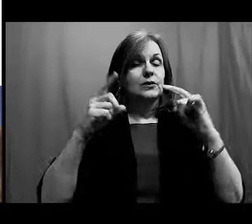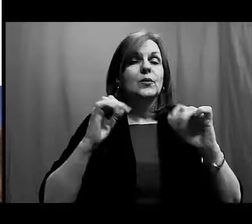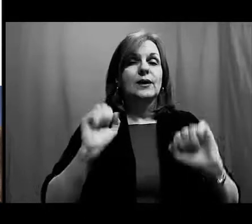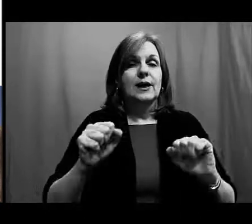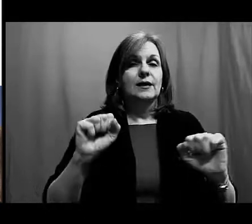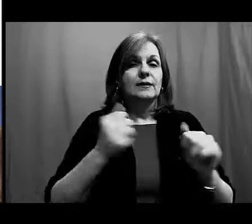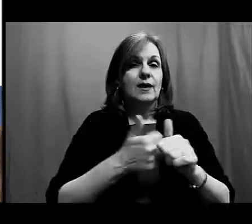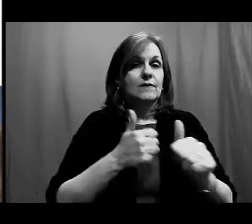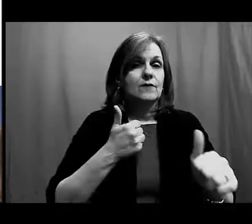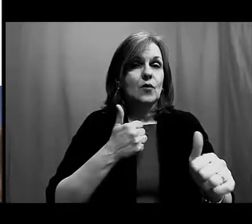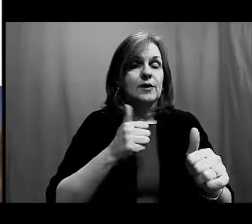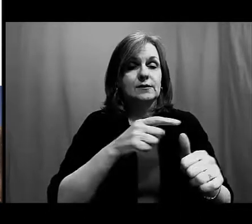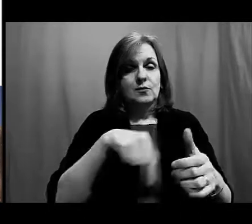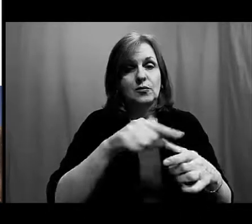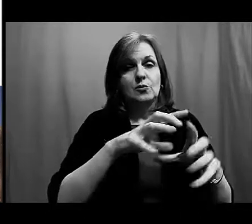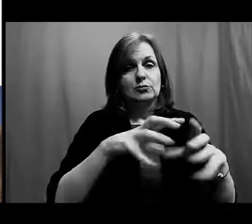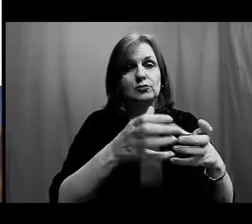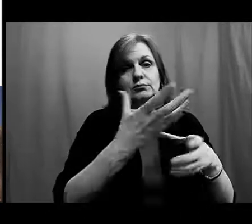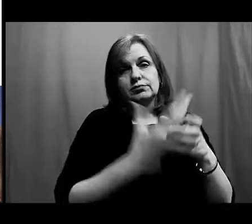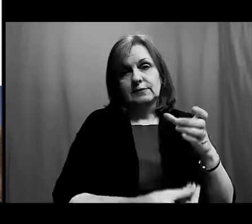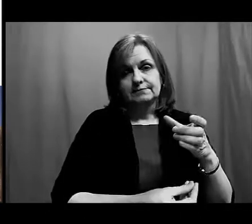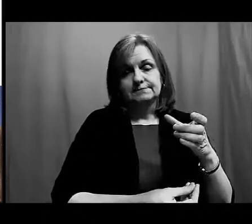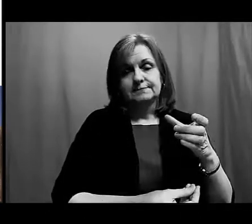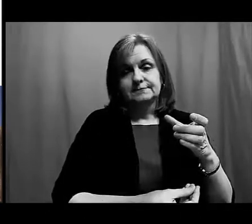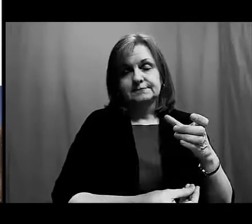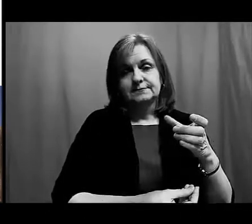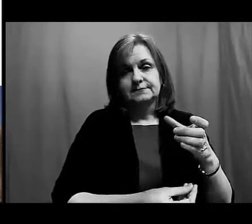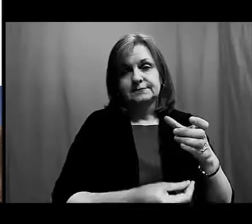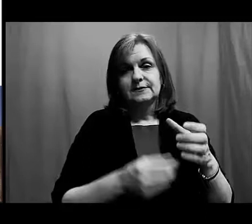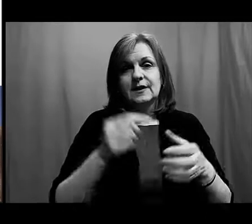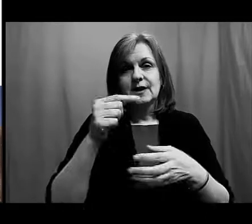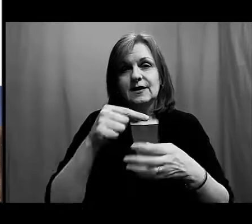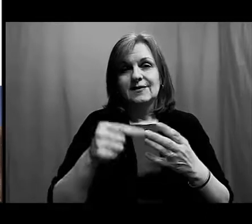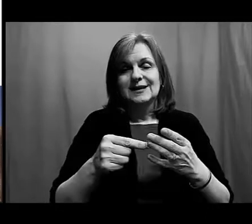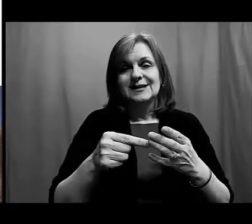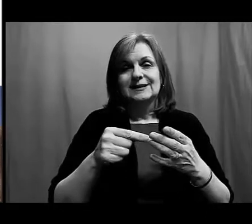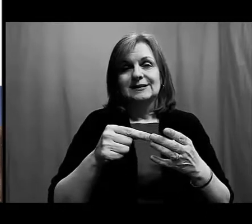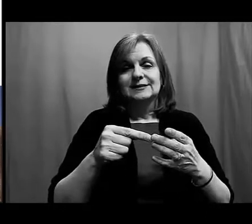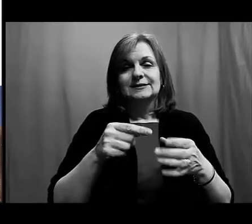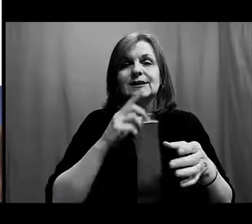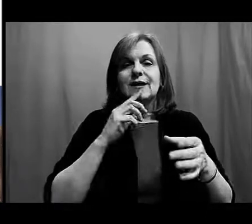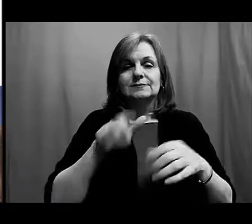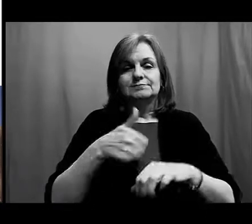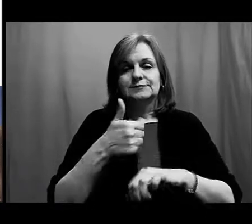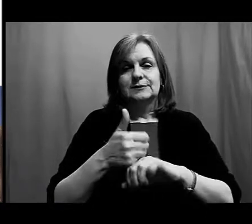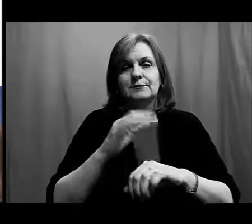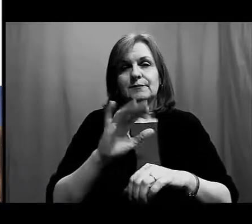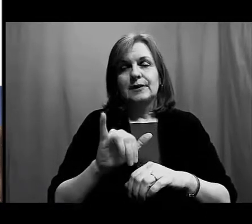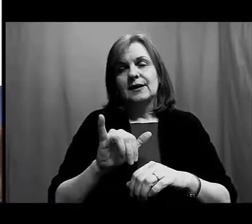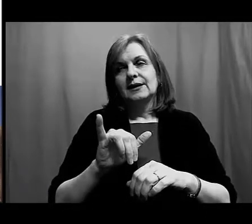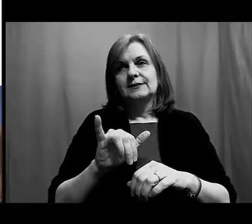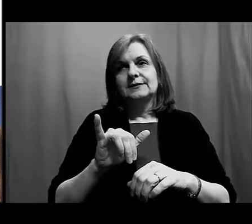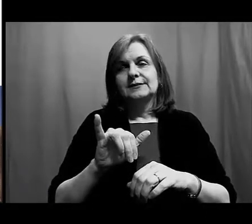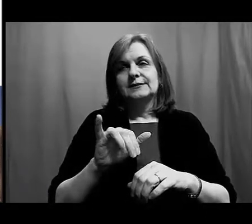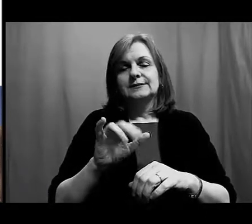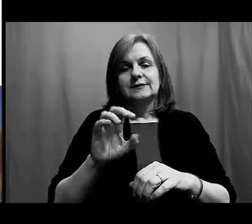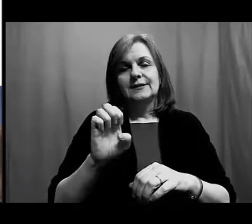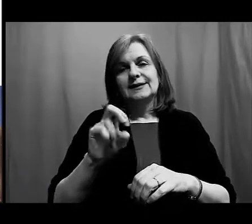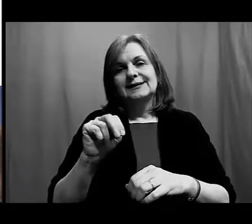efforts, we may be able to avoid loss of those species. Now, these are all defined by the Endangered Species